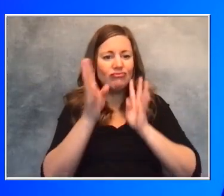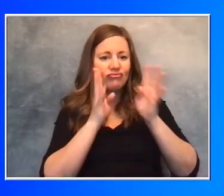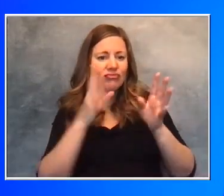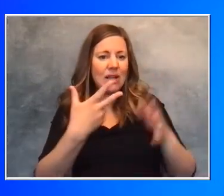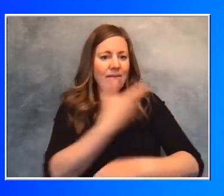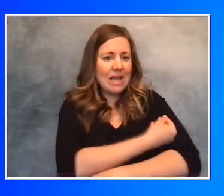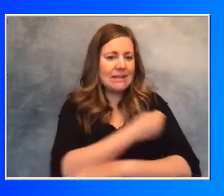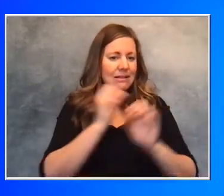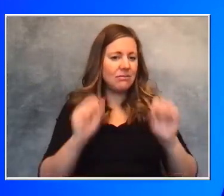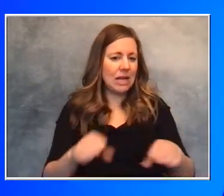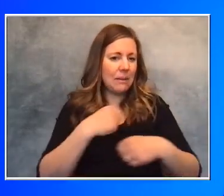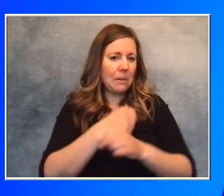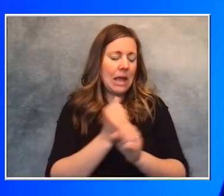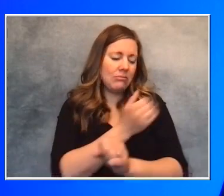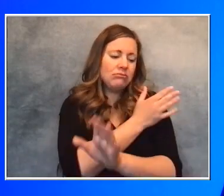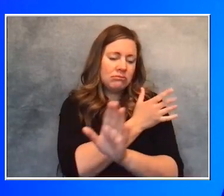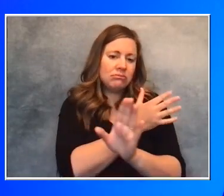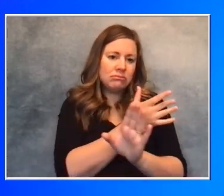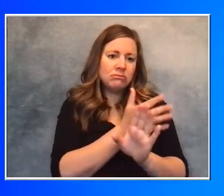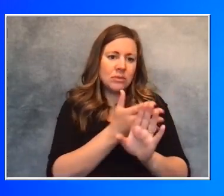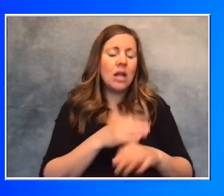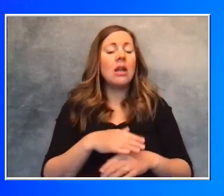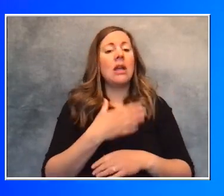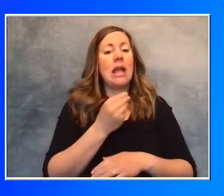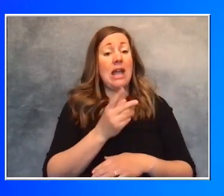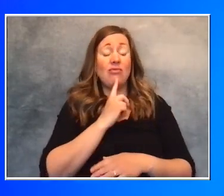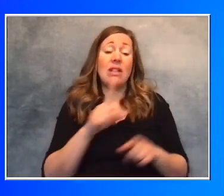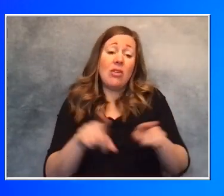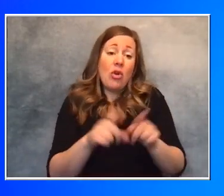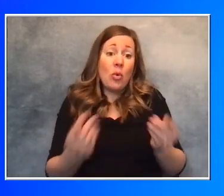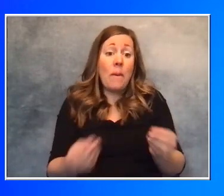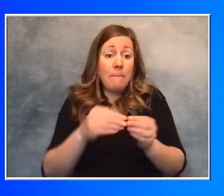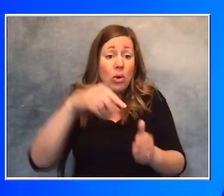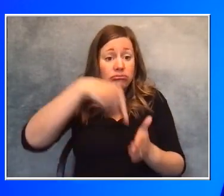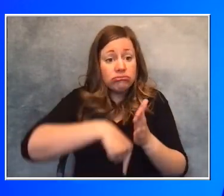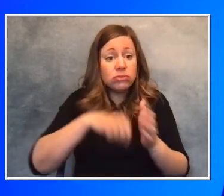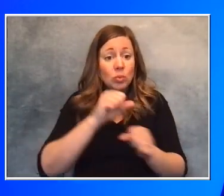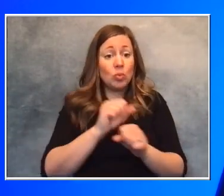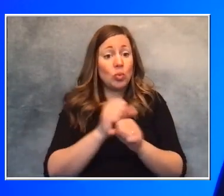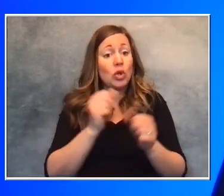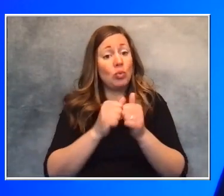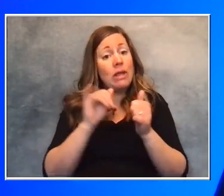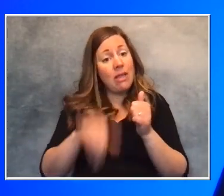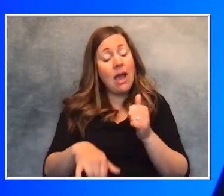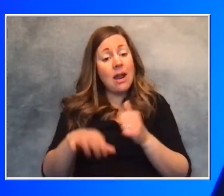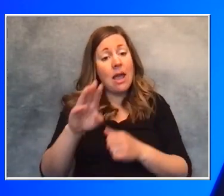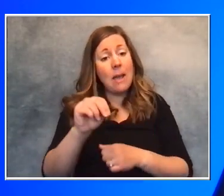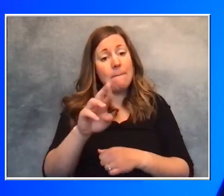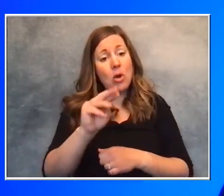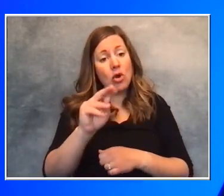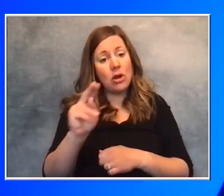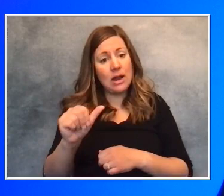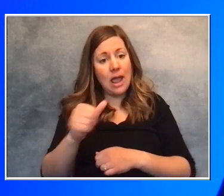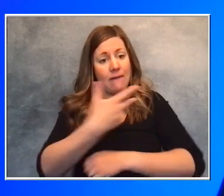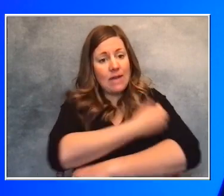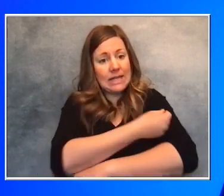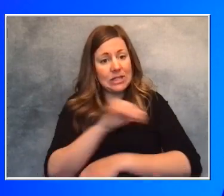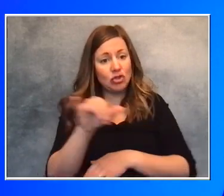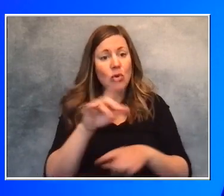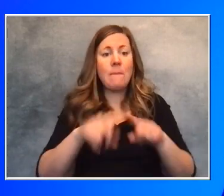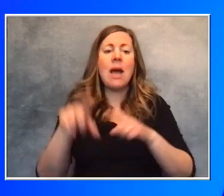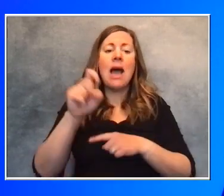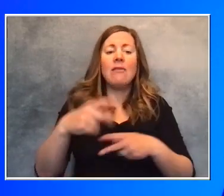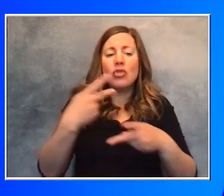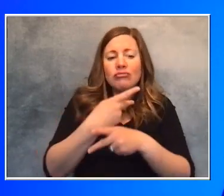made, and further work being done with mRNA vaccines. But we have to work on the public health messaging so that